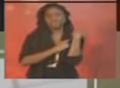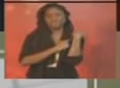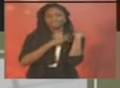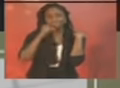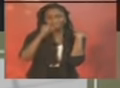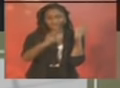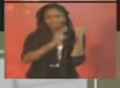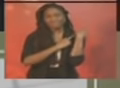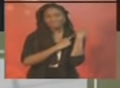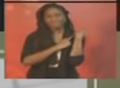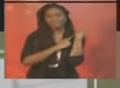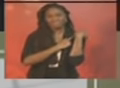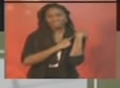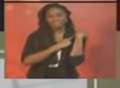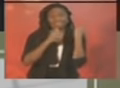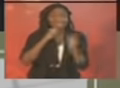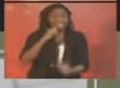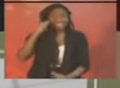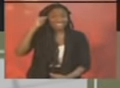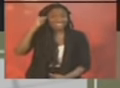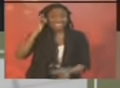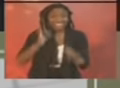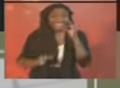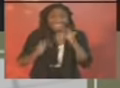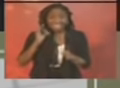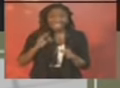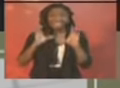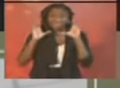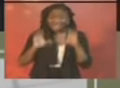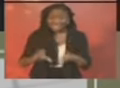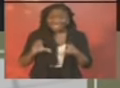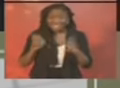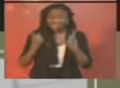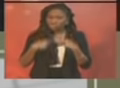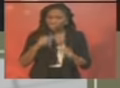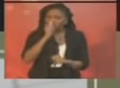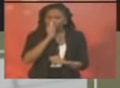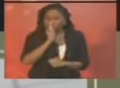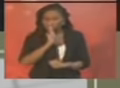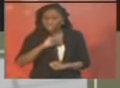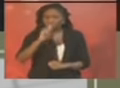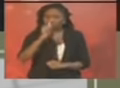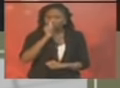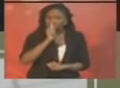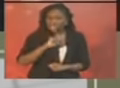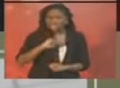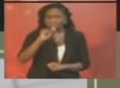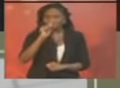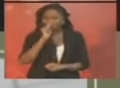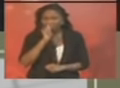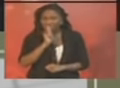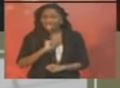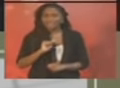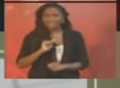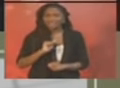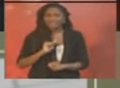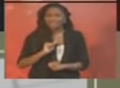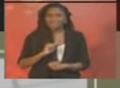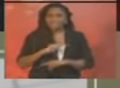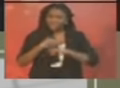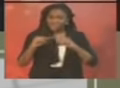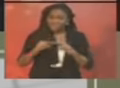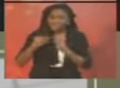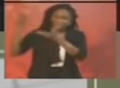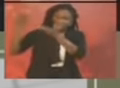is us. If we can maintain and hold that line as we transition, as we have vaccines